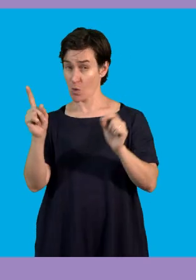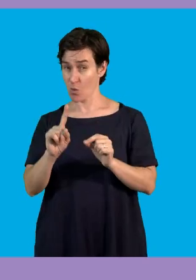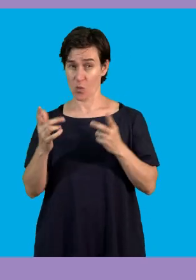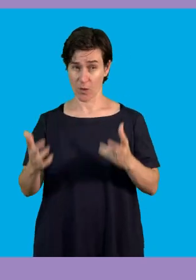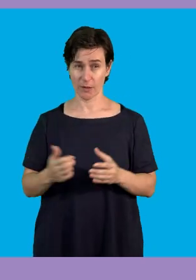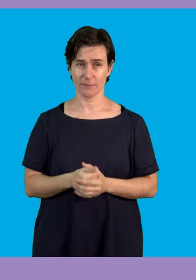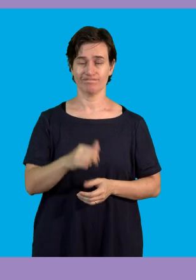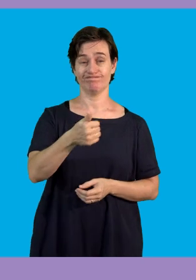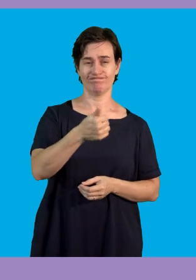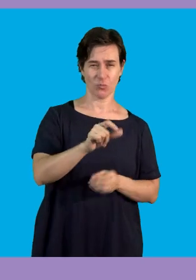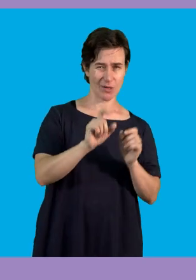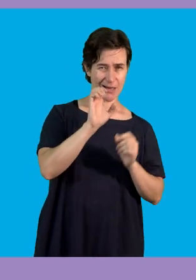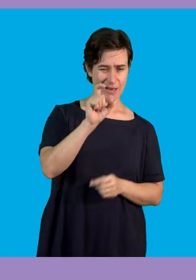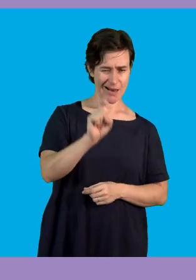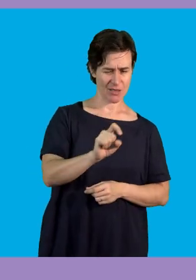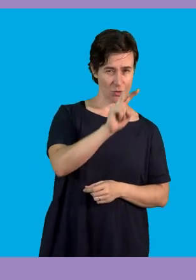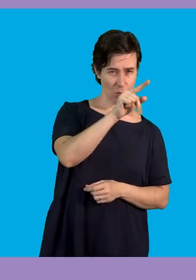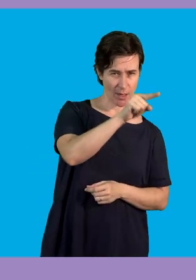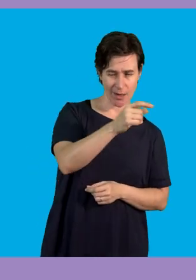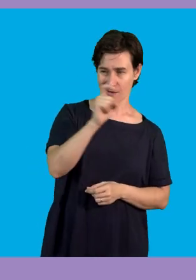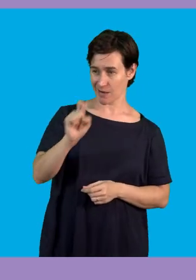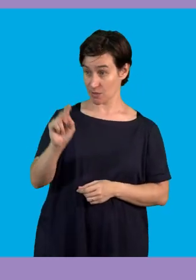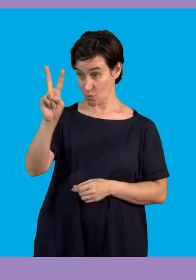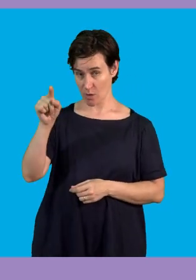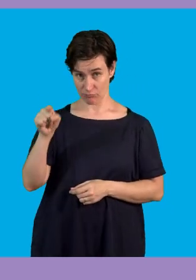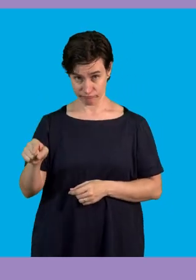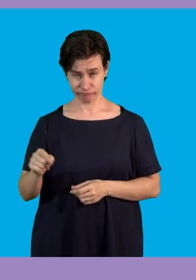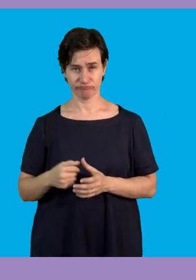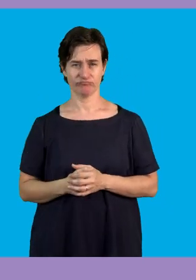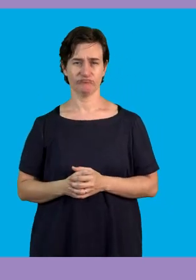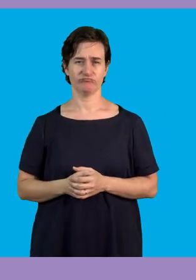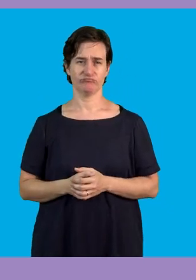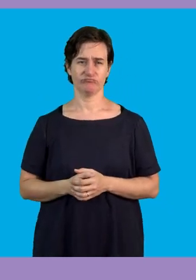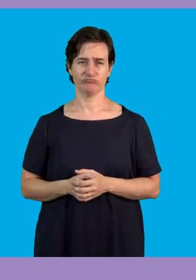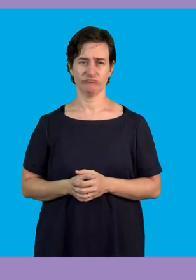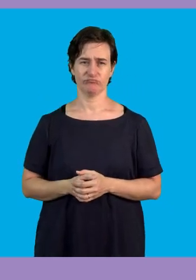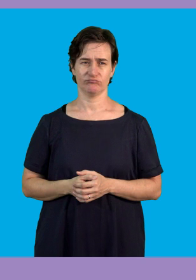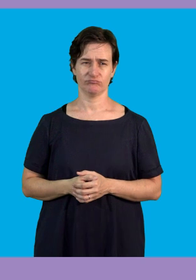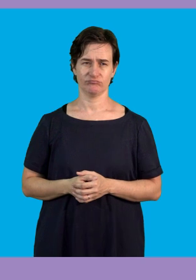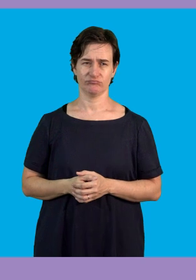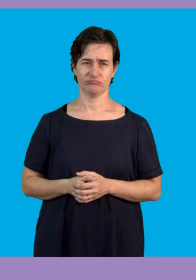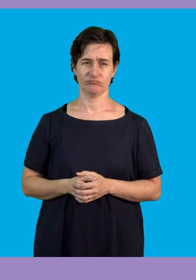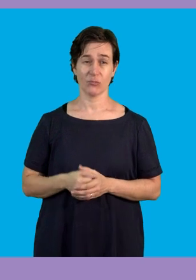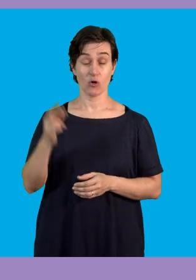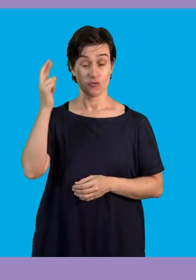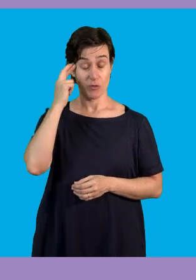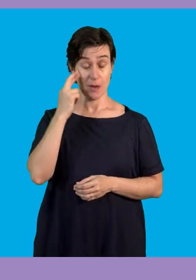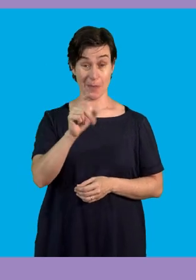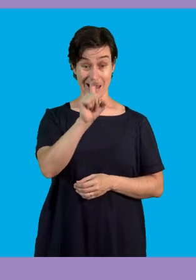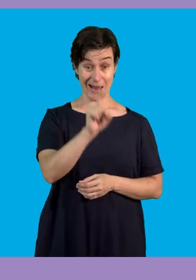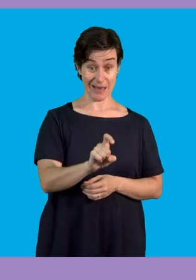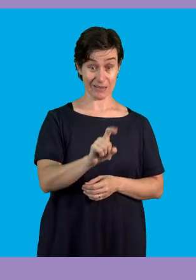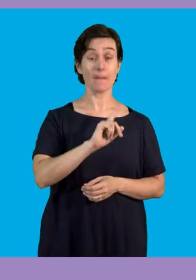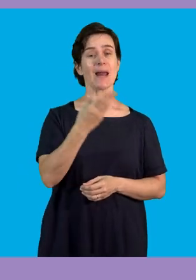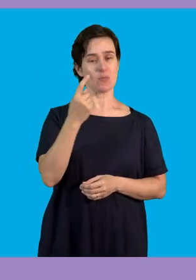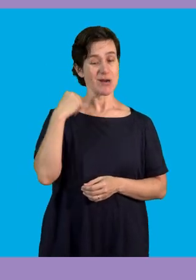x squared and x squared there This is 1x squared. Remember, we have a 1 we